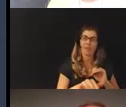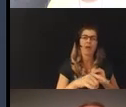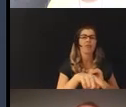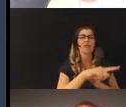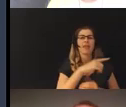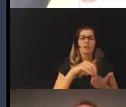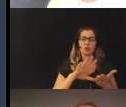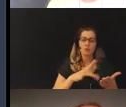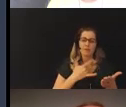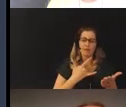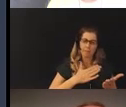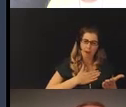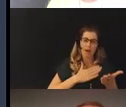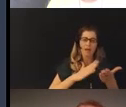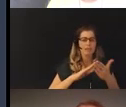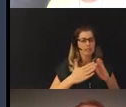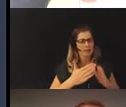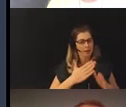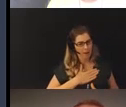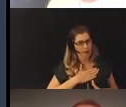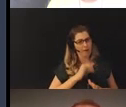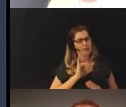their city and the situation.